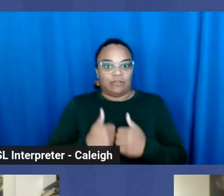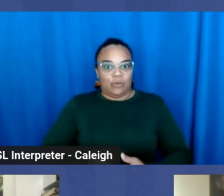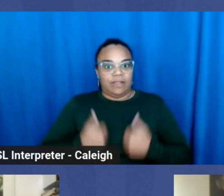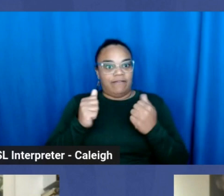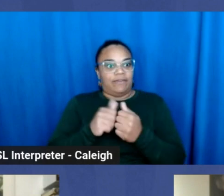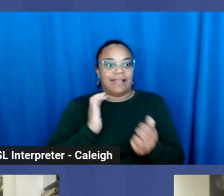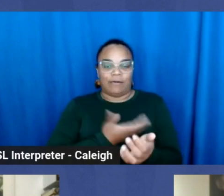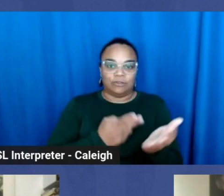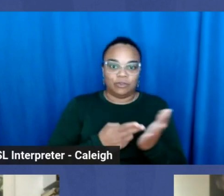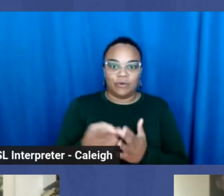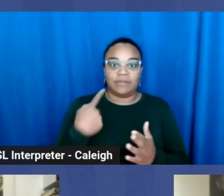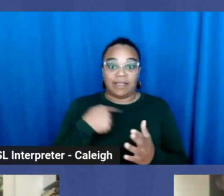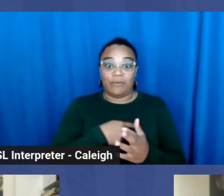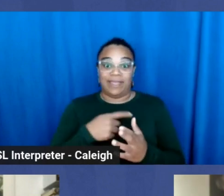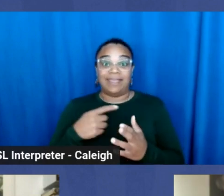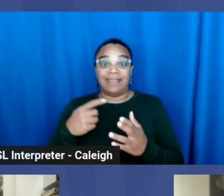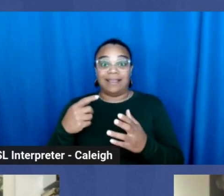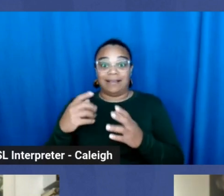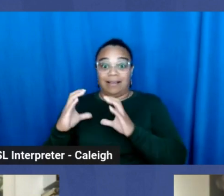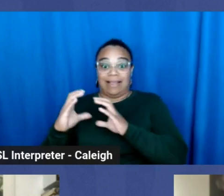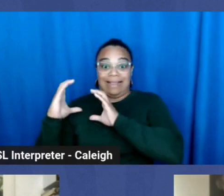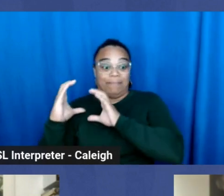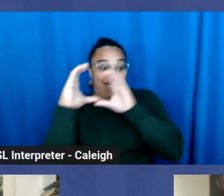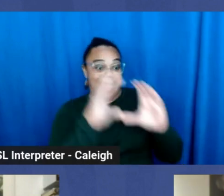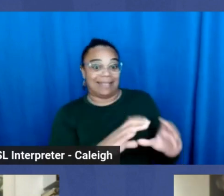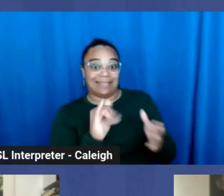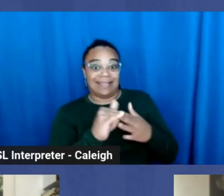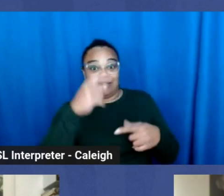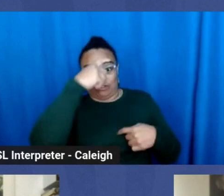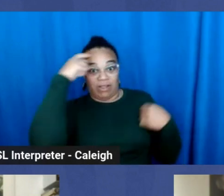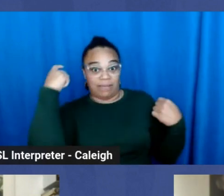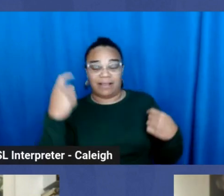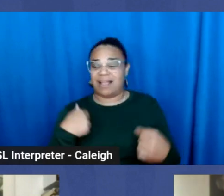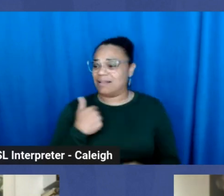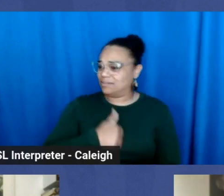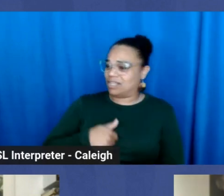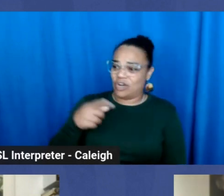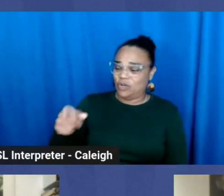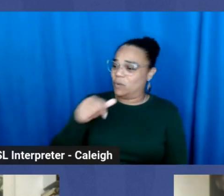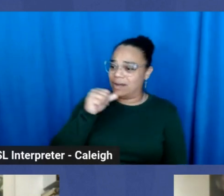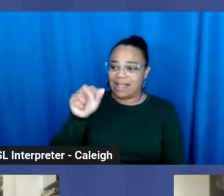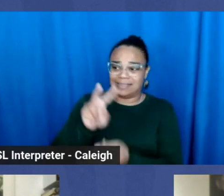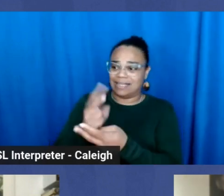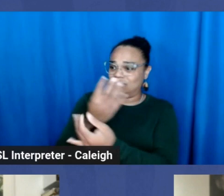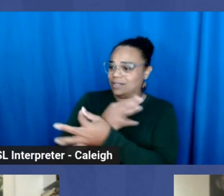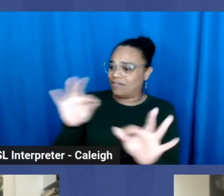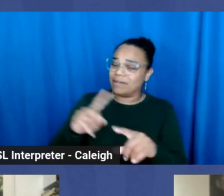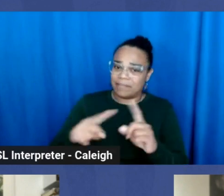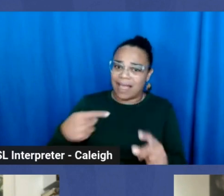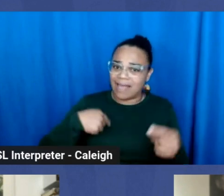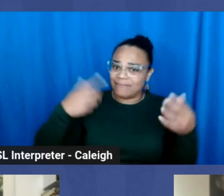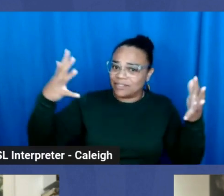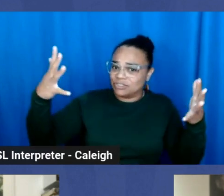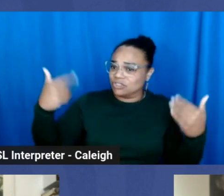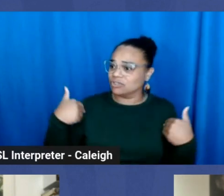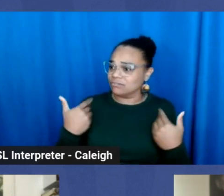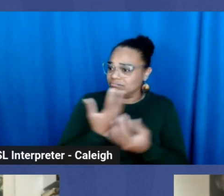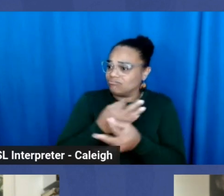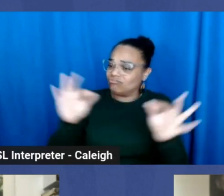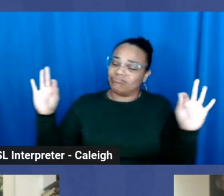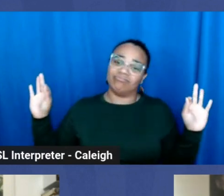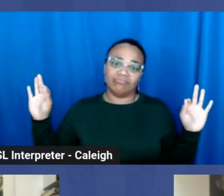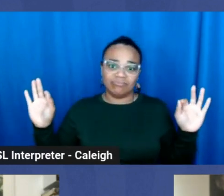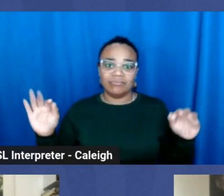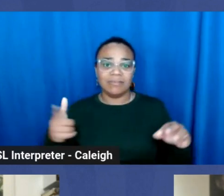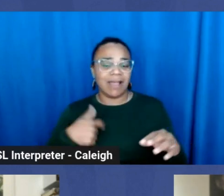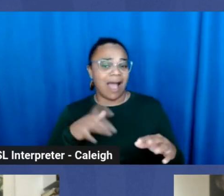to others. I am so sorry you are not sexually liberated, but I am. So I'm going to live in my truth. I'm